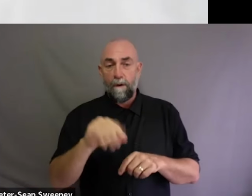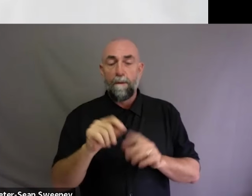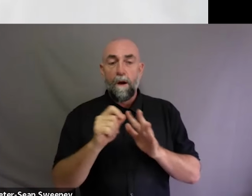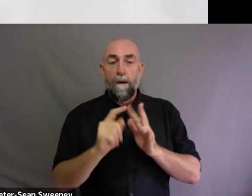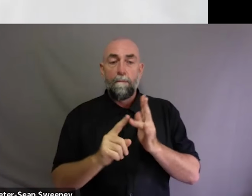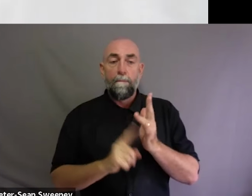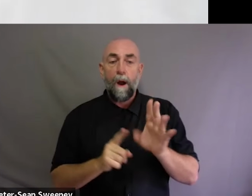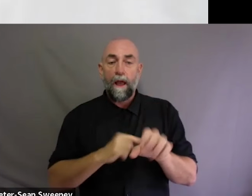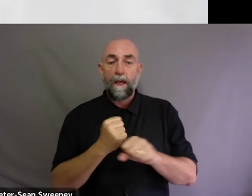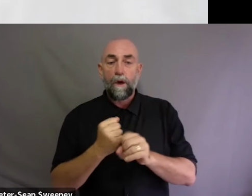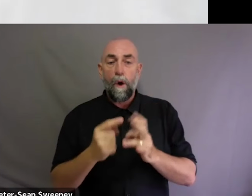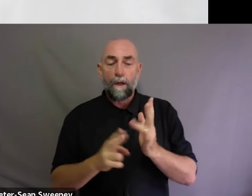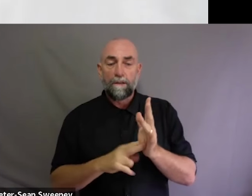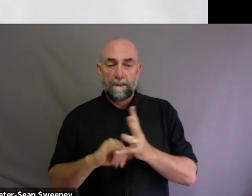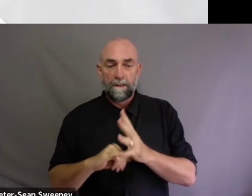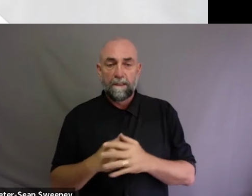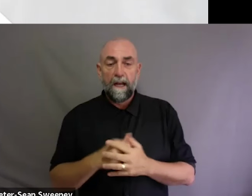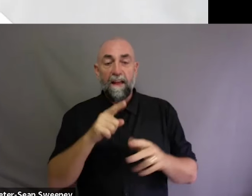turntable.